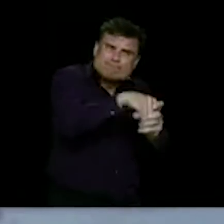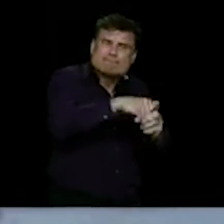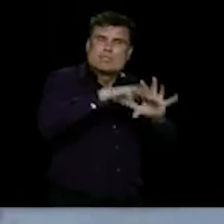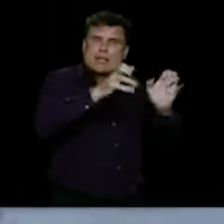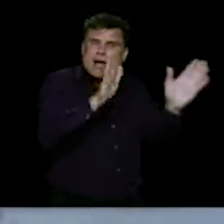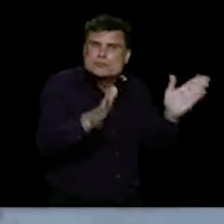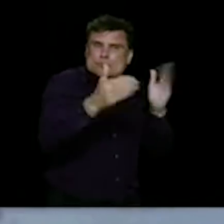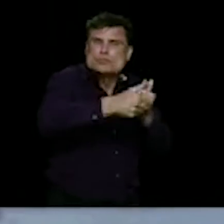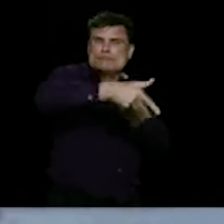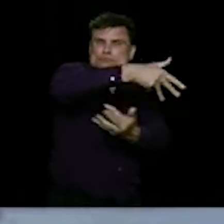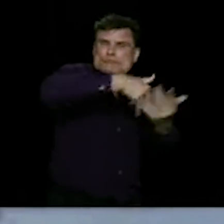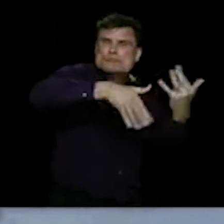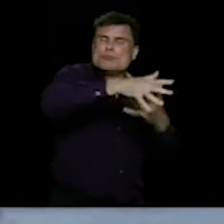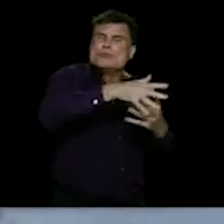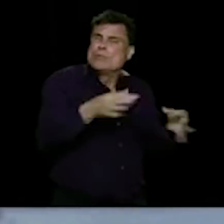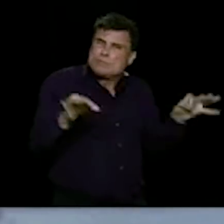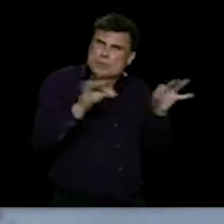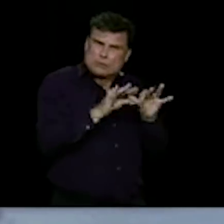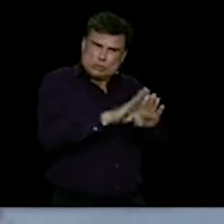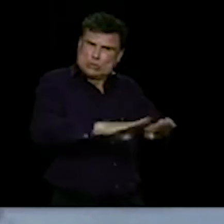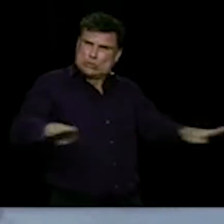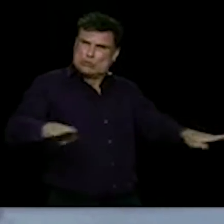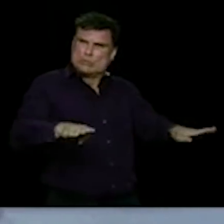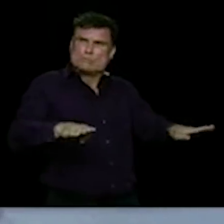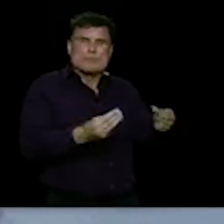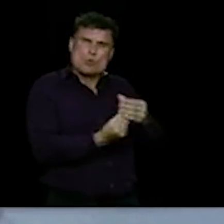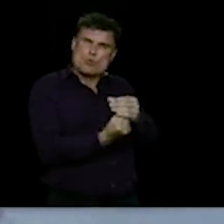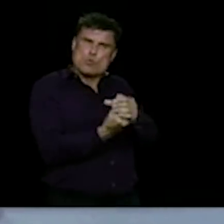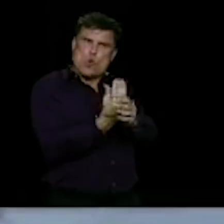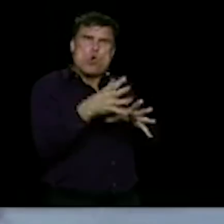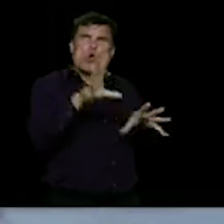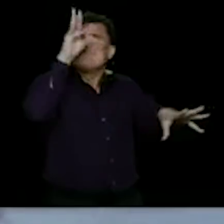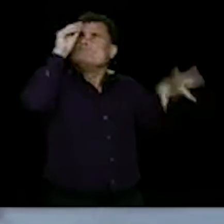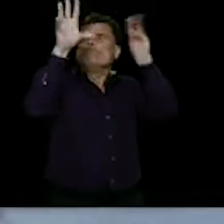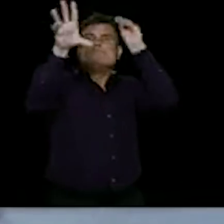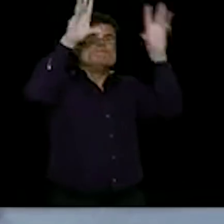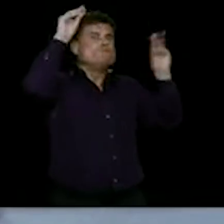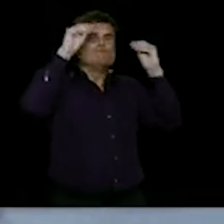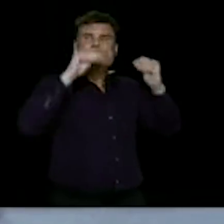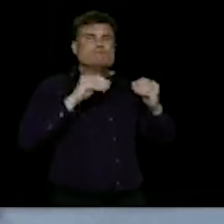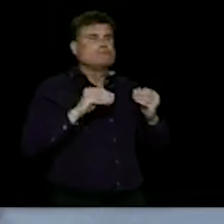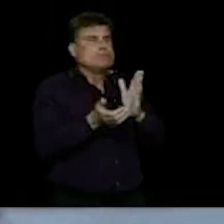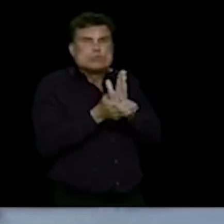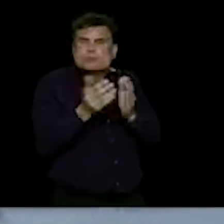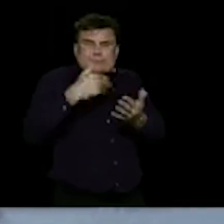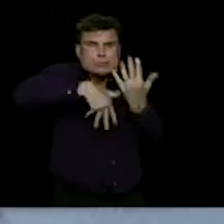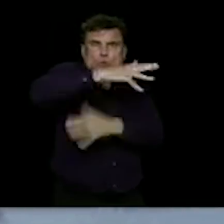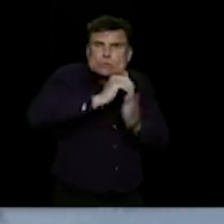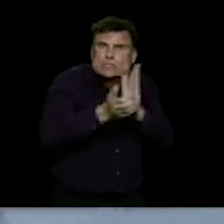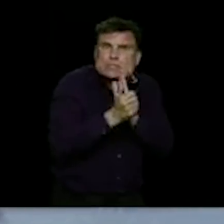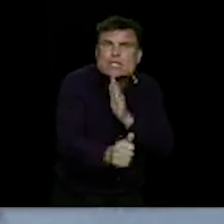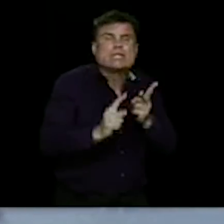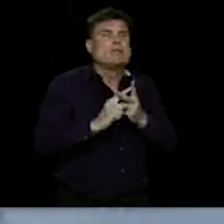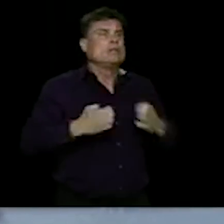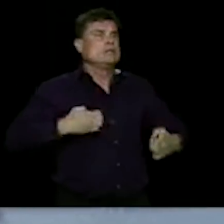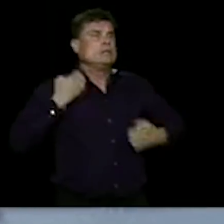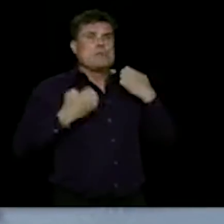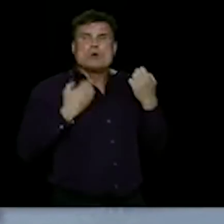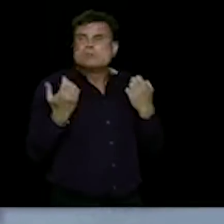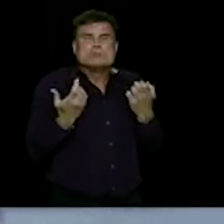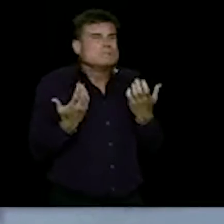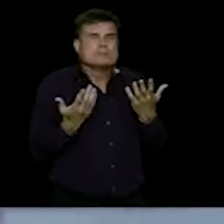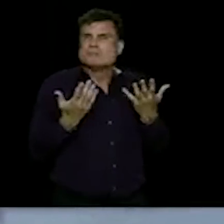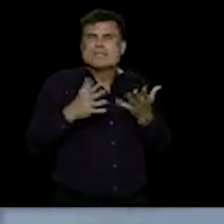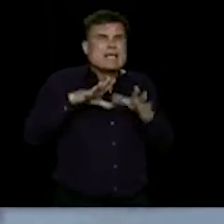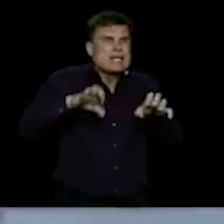growth and well-being, as well as for their educational needs, and needs that will keep them as part of the importance that we